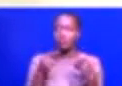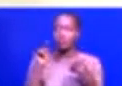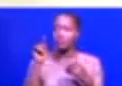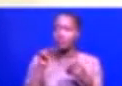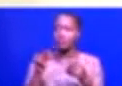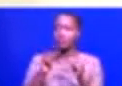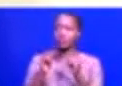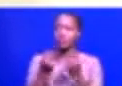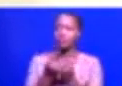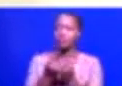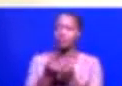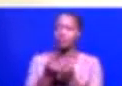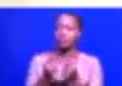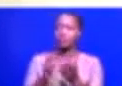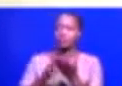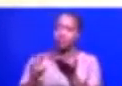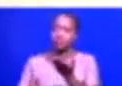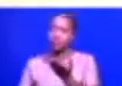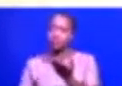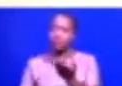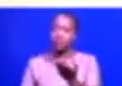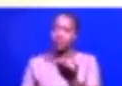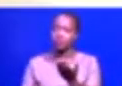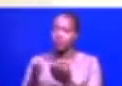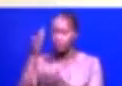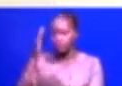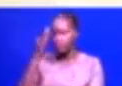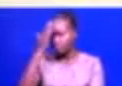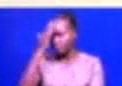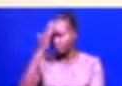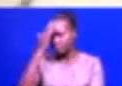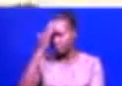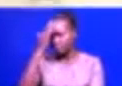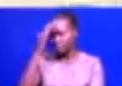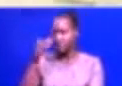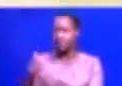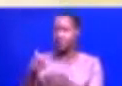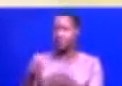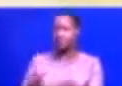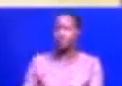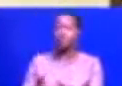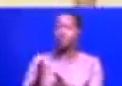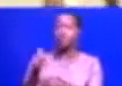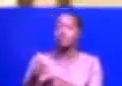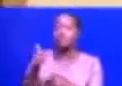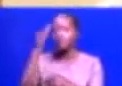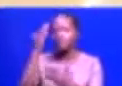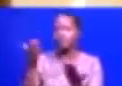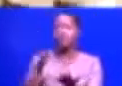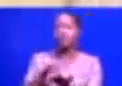that get relegated will be aware by Monday on the way forward, and they will know where they